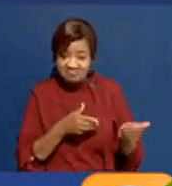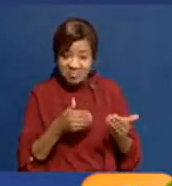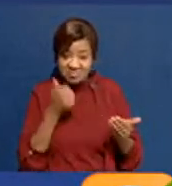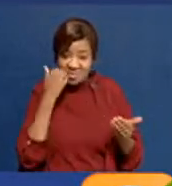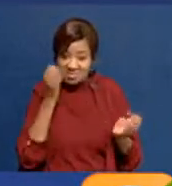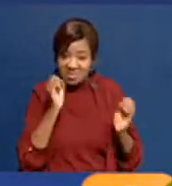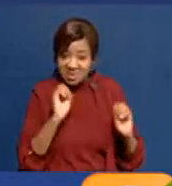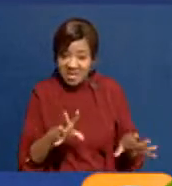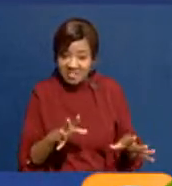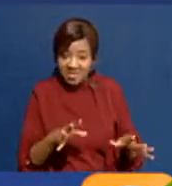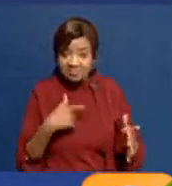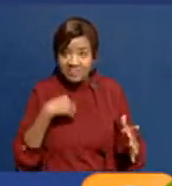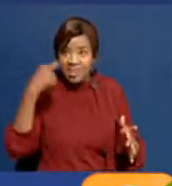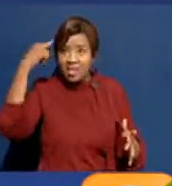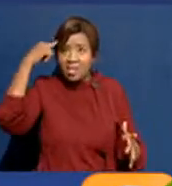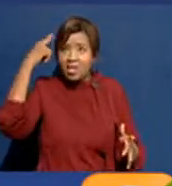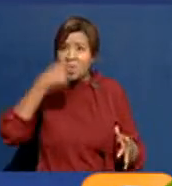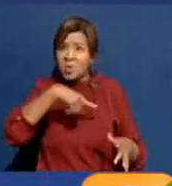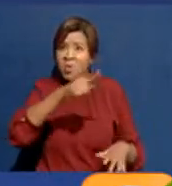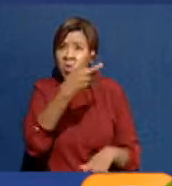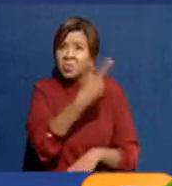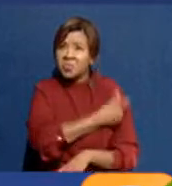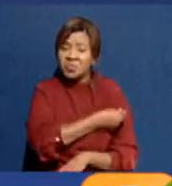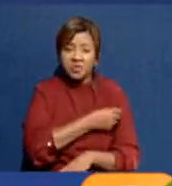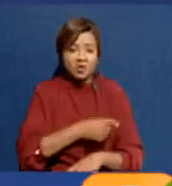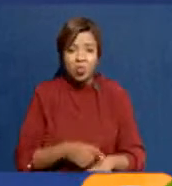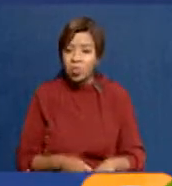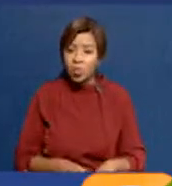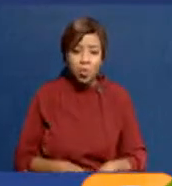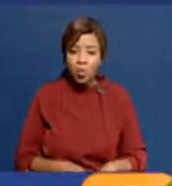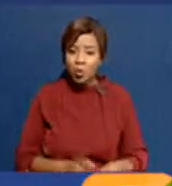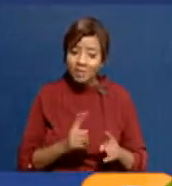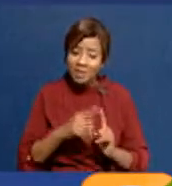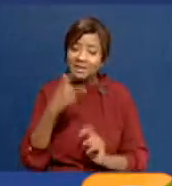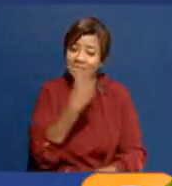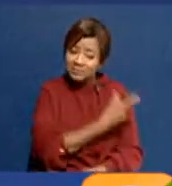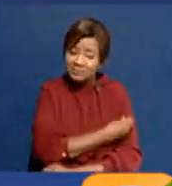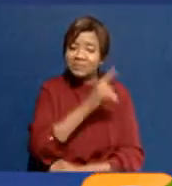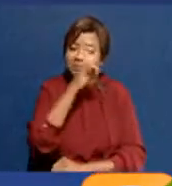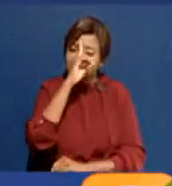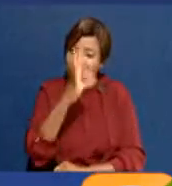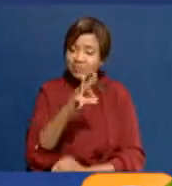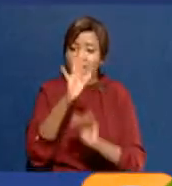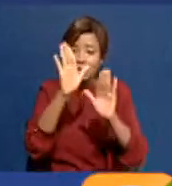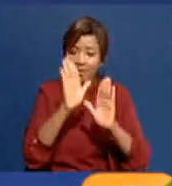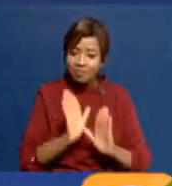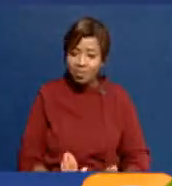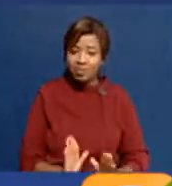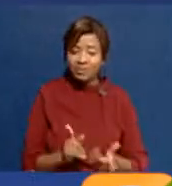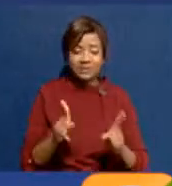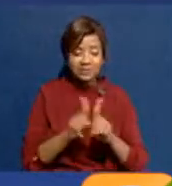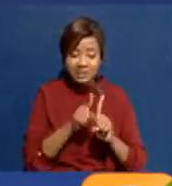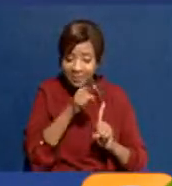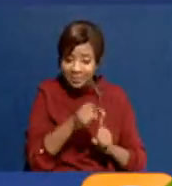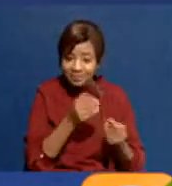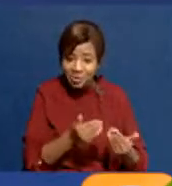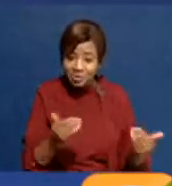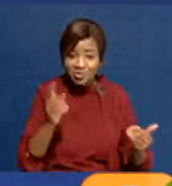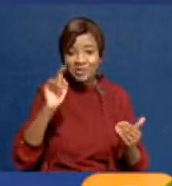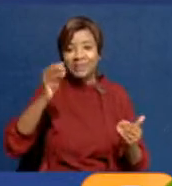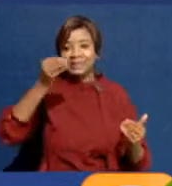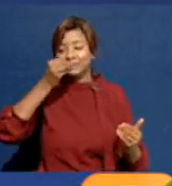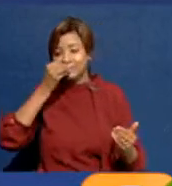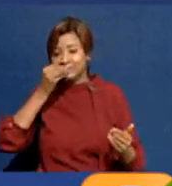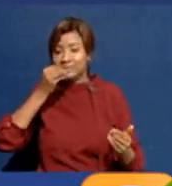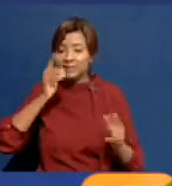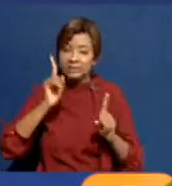then you will not even think of going to look for immunization. Yet these are things that are very critical, right. And these children still have to live. And at times